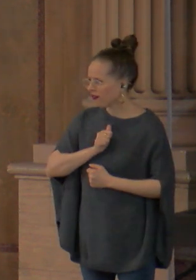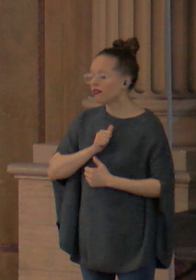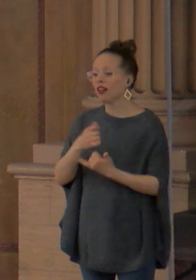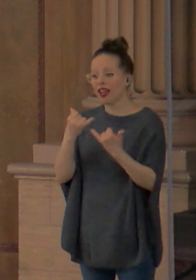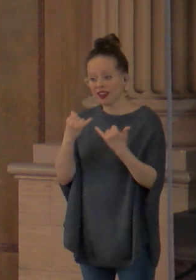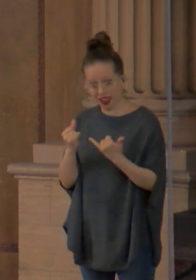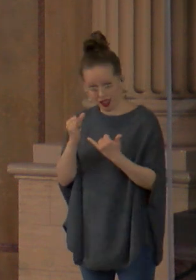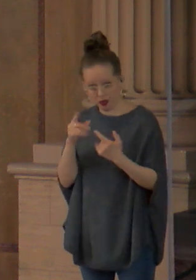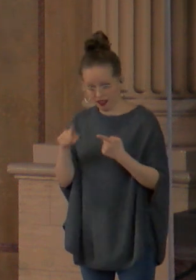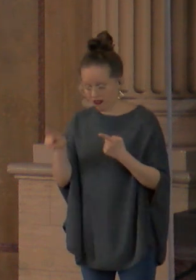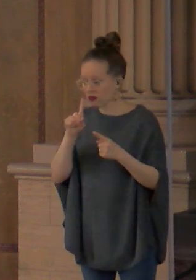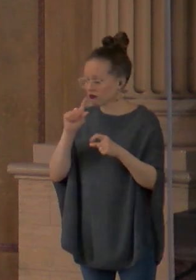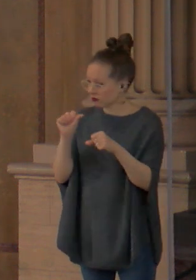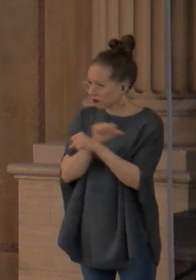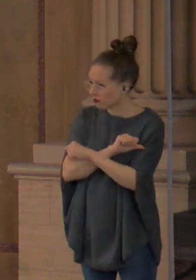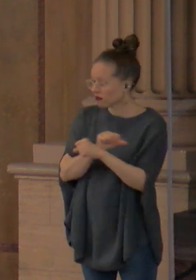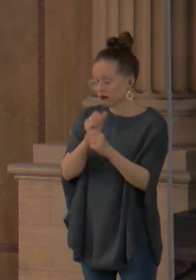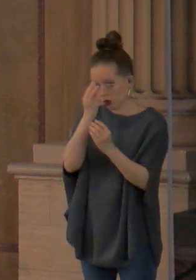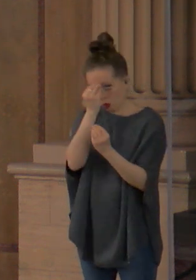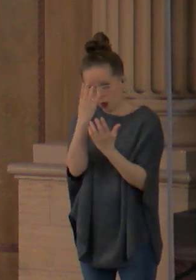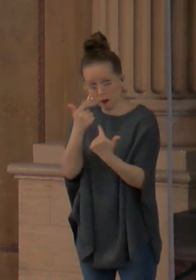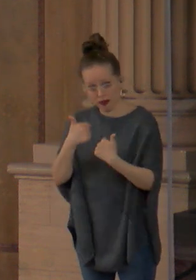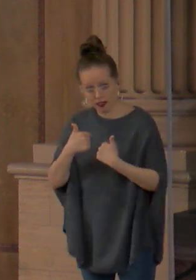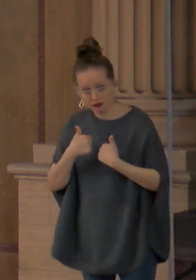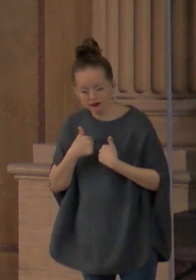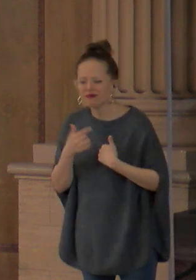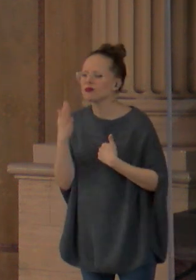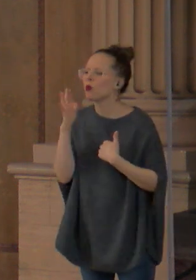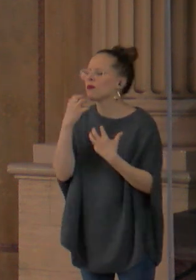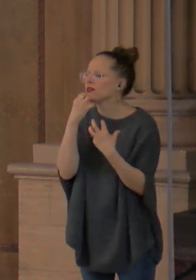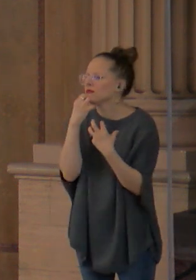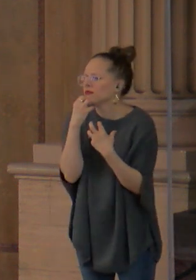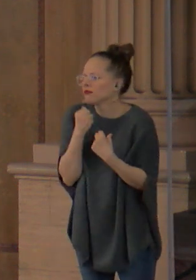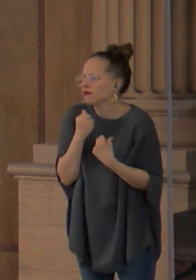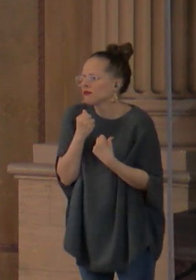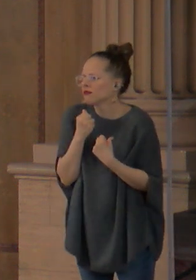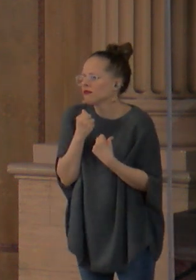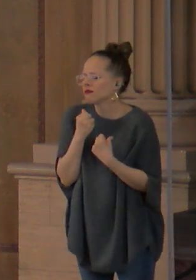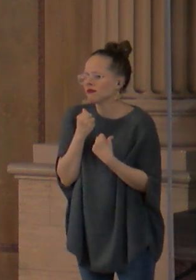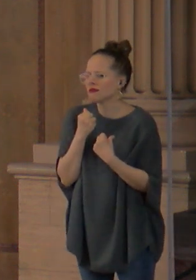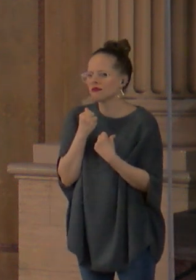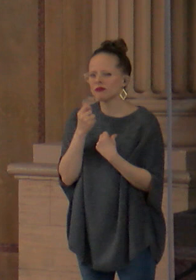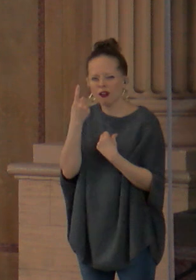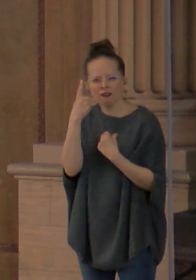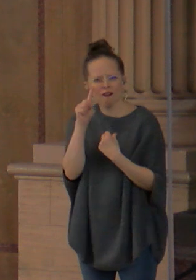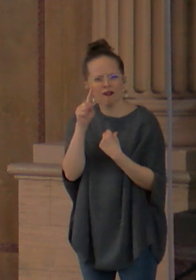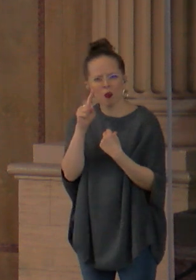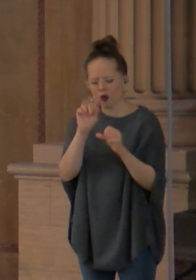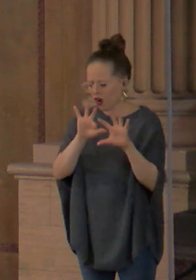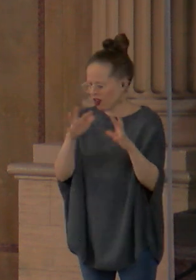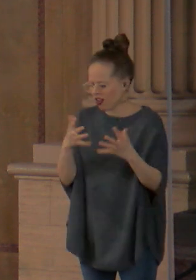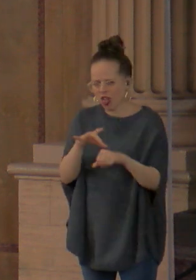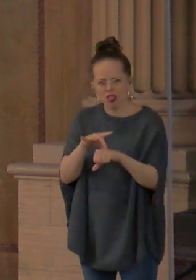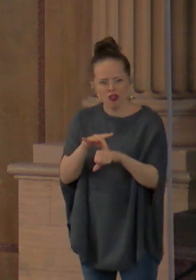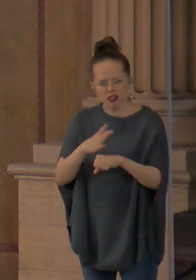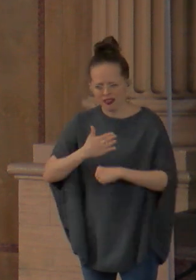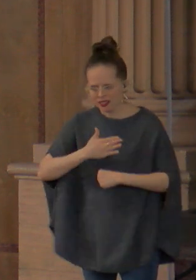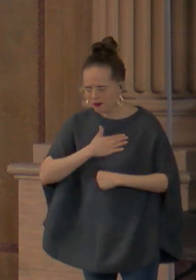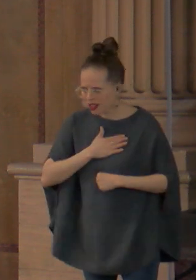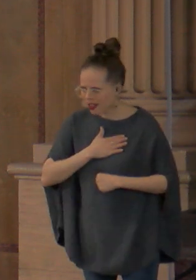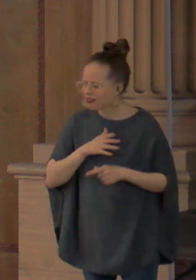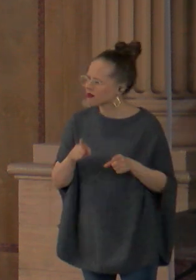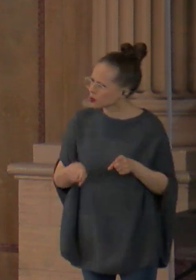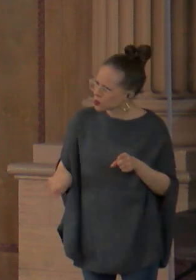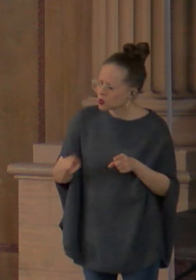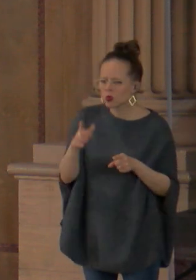indeed obey my voice and keep my covenant, you shall be my treasured possession among all peoples, for all the earth is mine. And you shall be